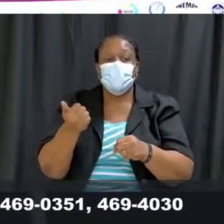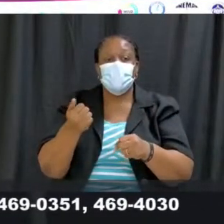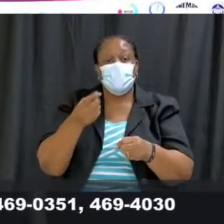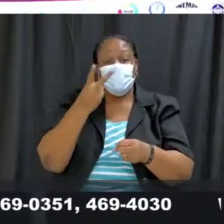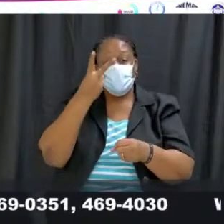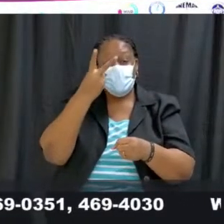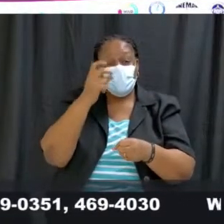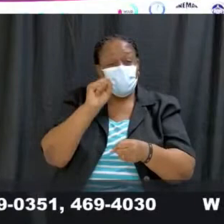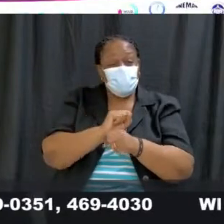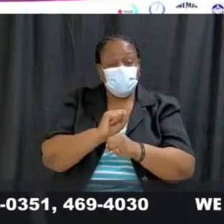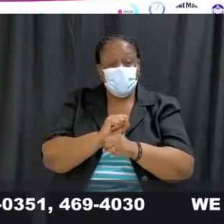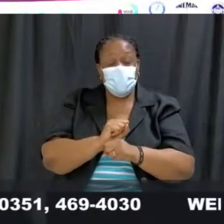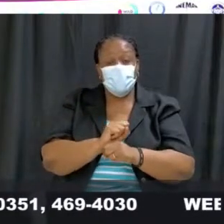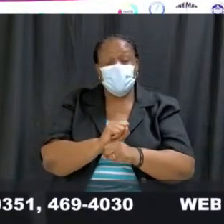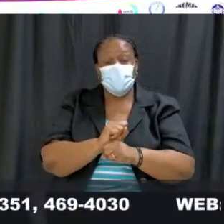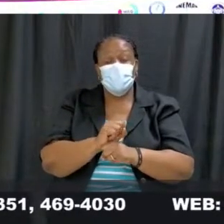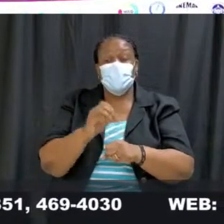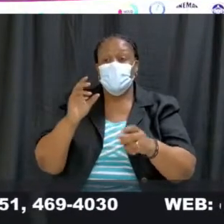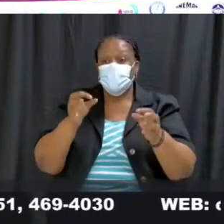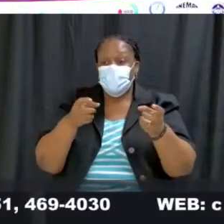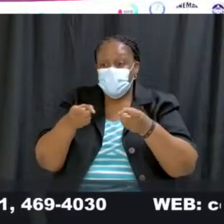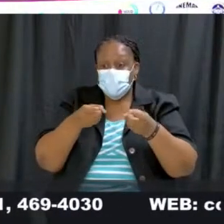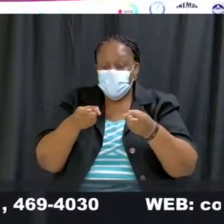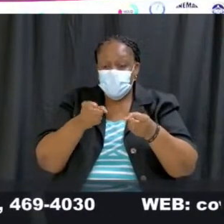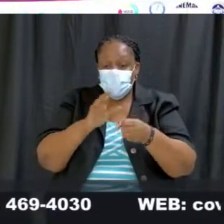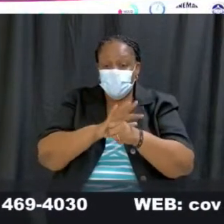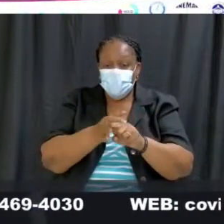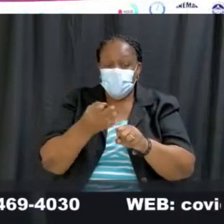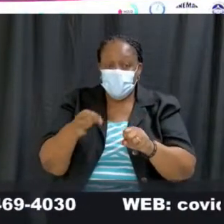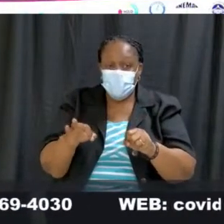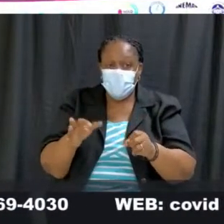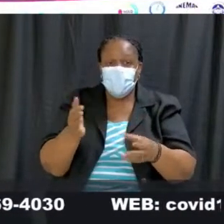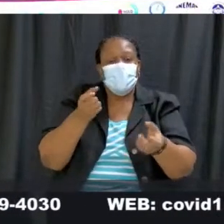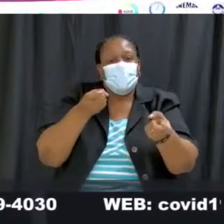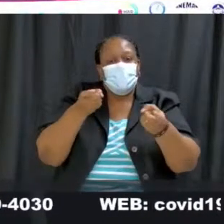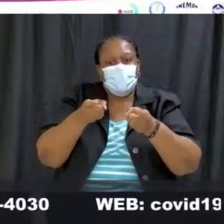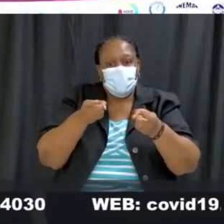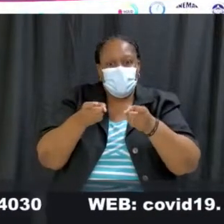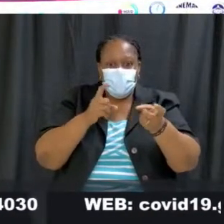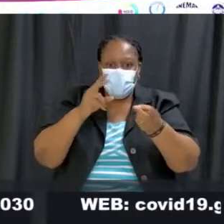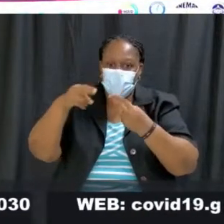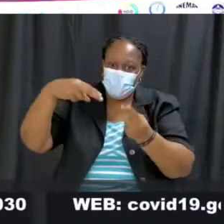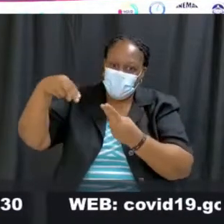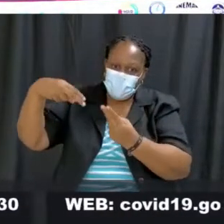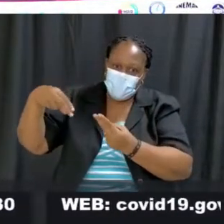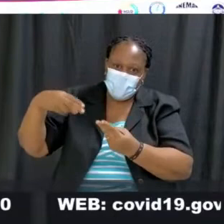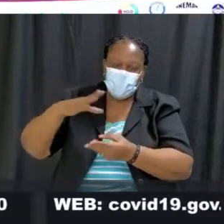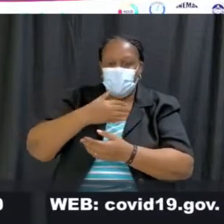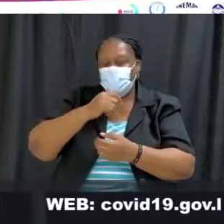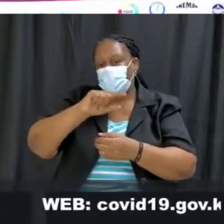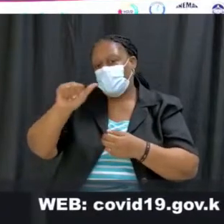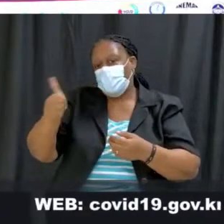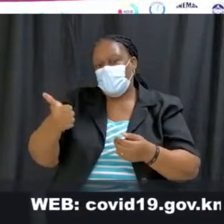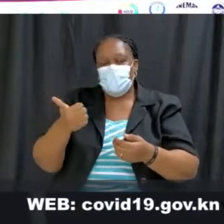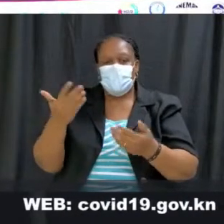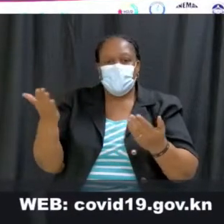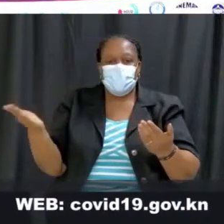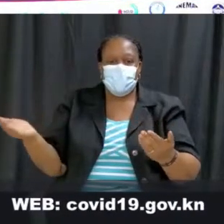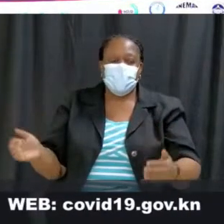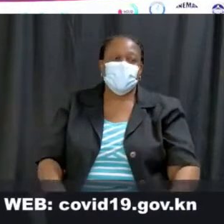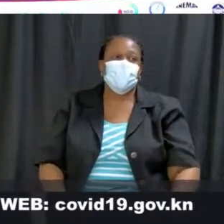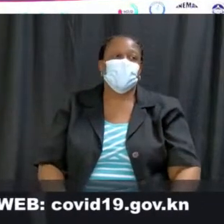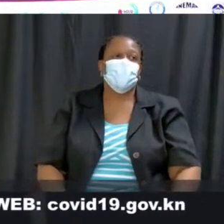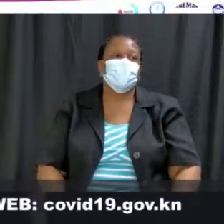Coordinator here at NEMA. We thank him very much. And I want to thank all of you